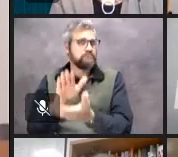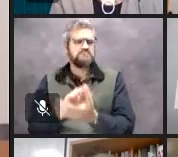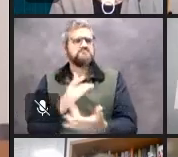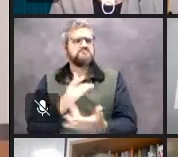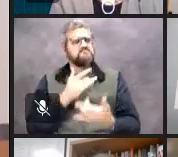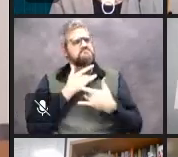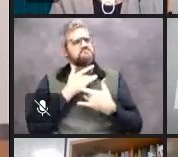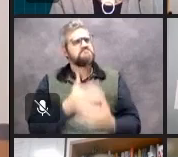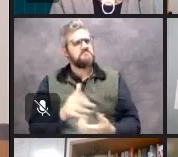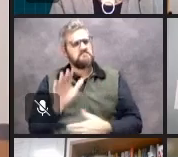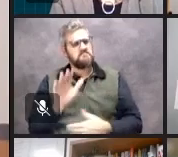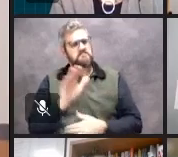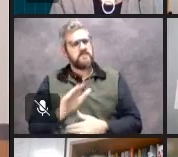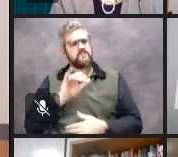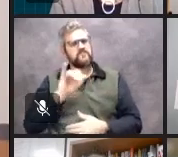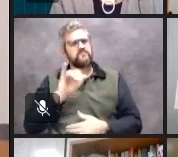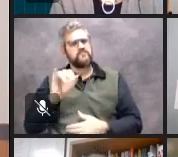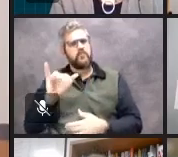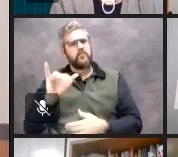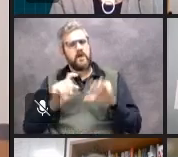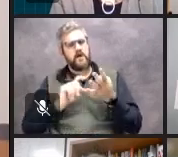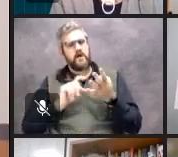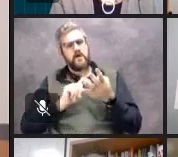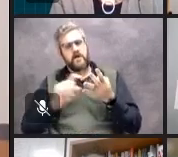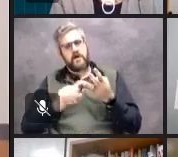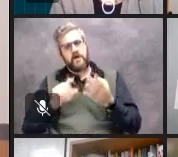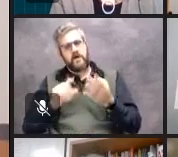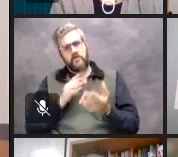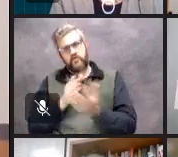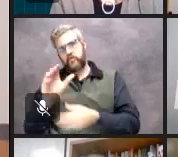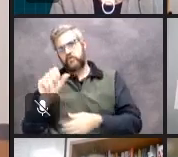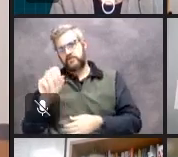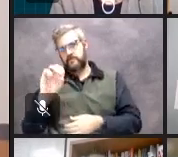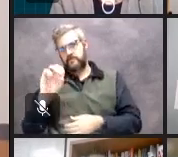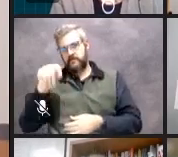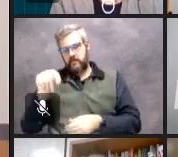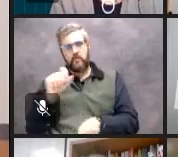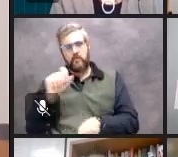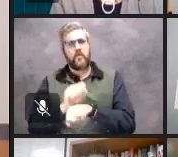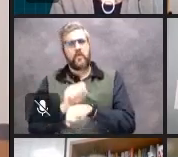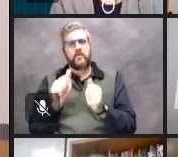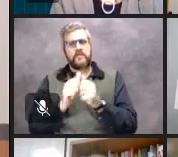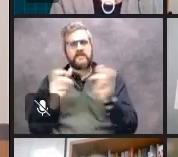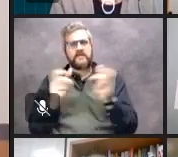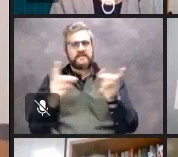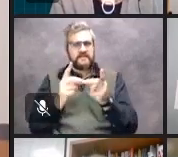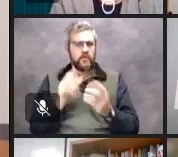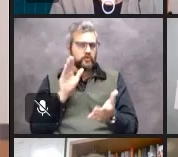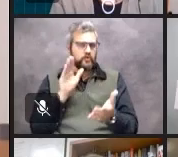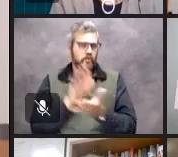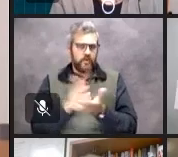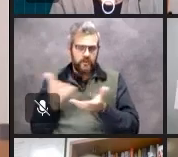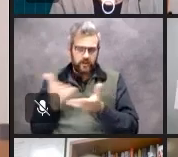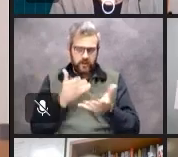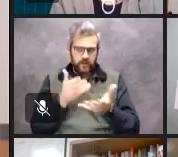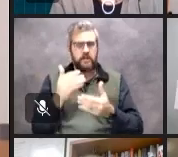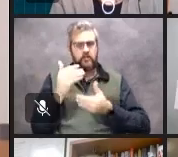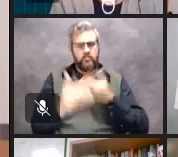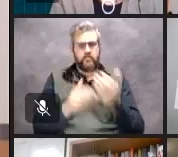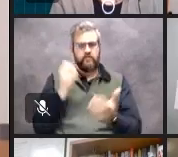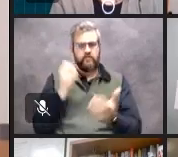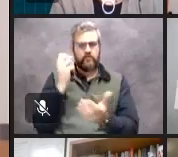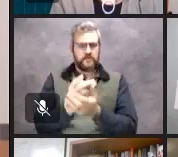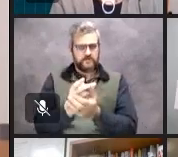by mid-July all the way through September. We are working with districts and schools to go through the approval process